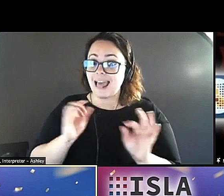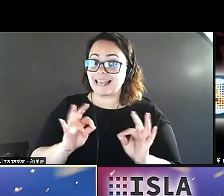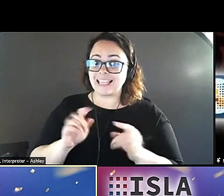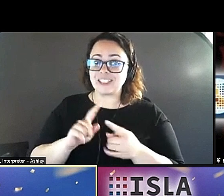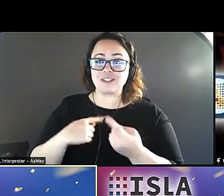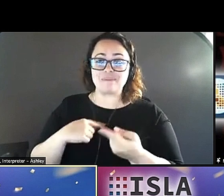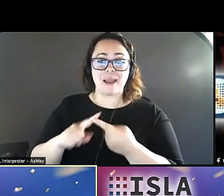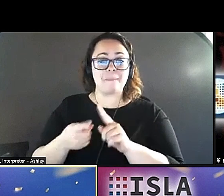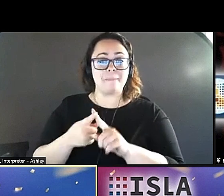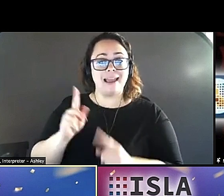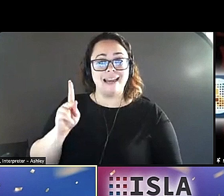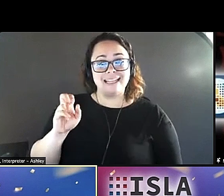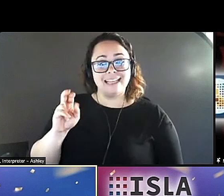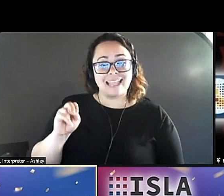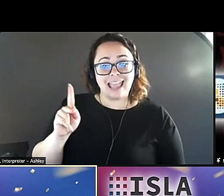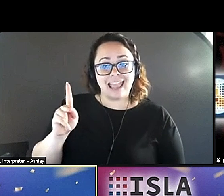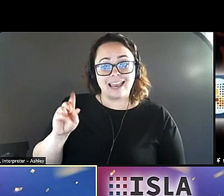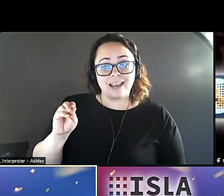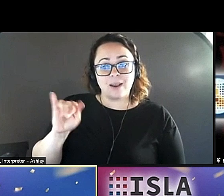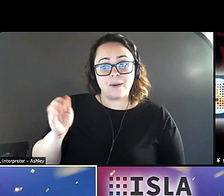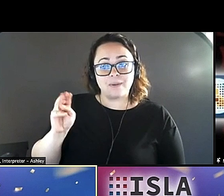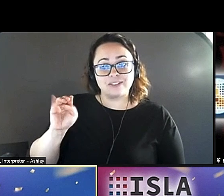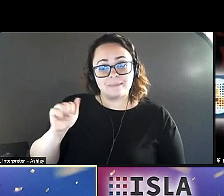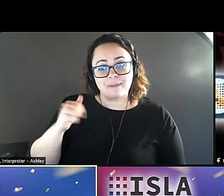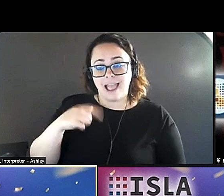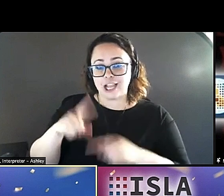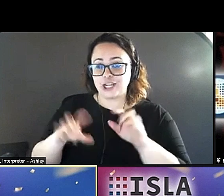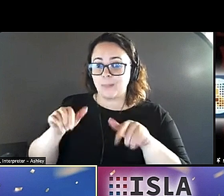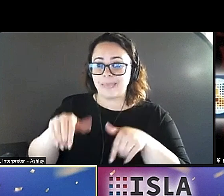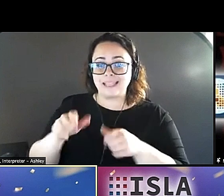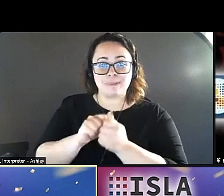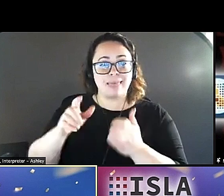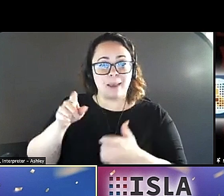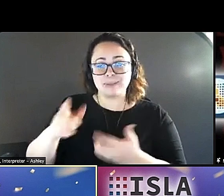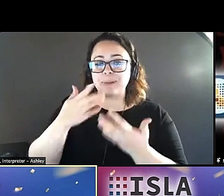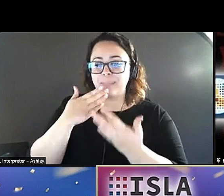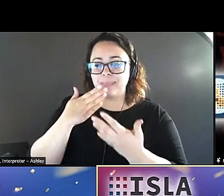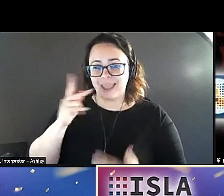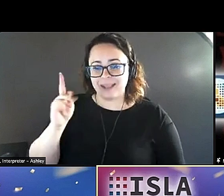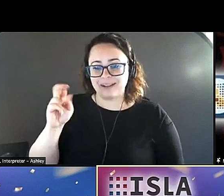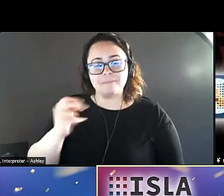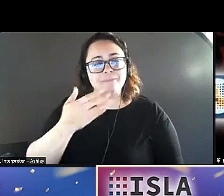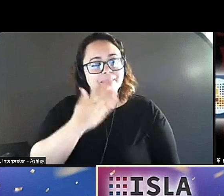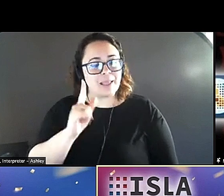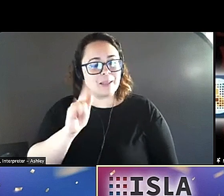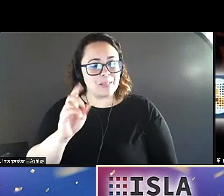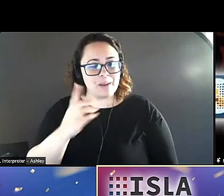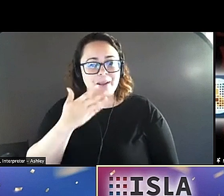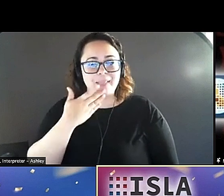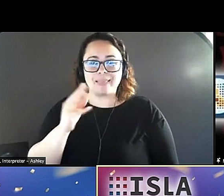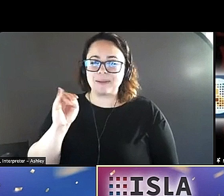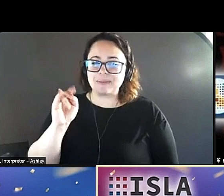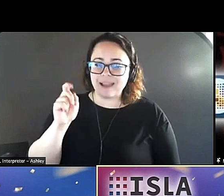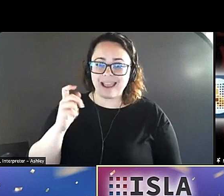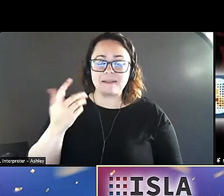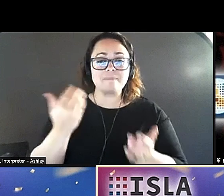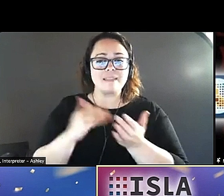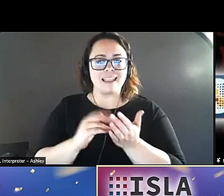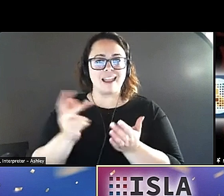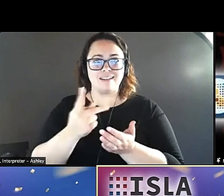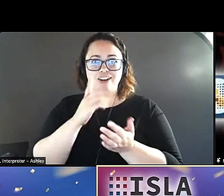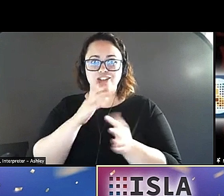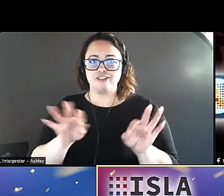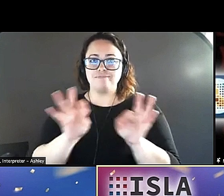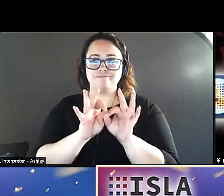Ken Kojima, and I couldn't do this without you. So thanks, Ken. Thank you, Lloyd. Thank you, Mike. Again, you guys were instrumental